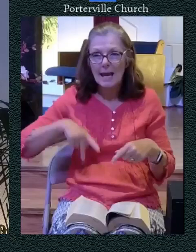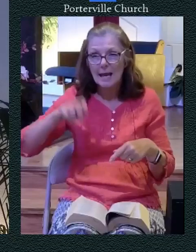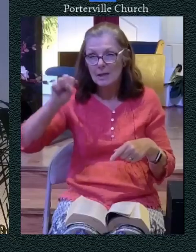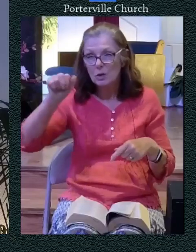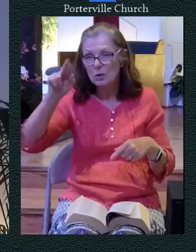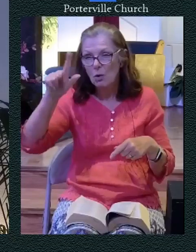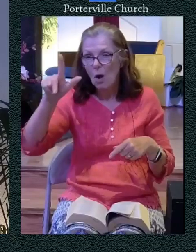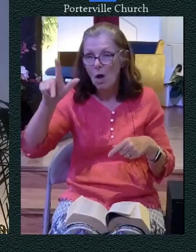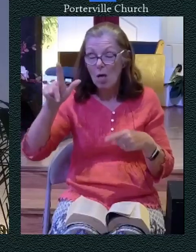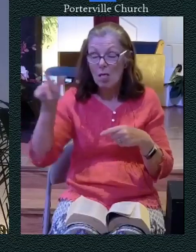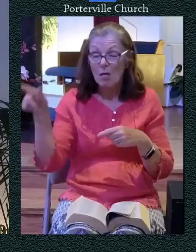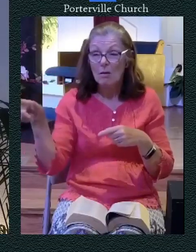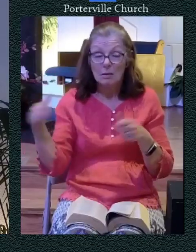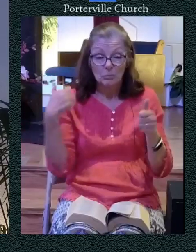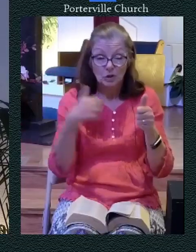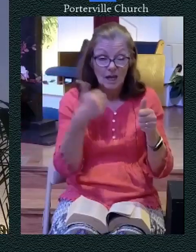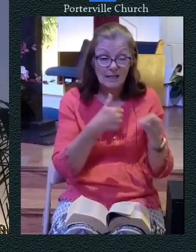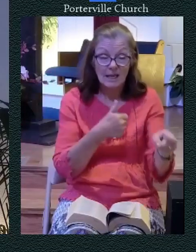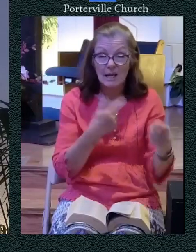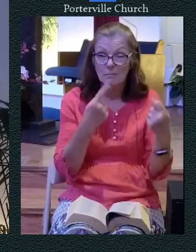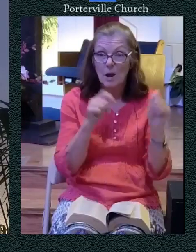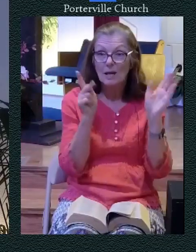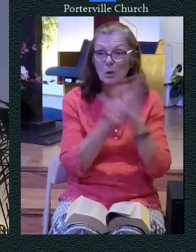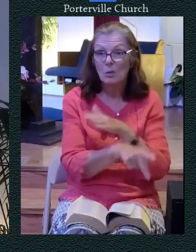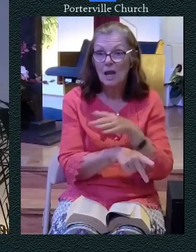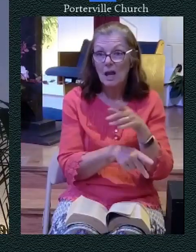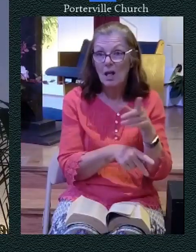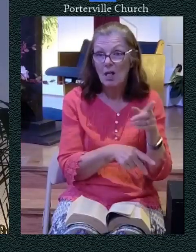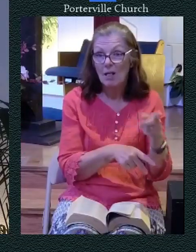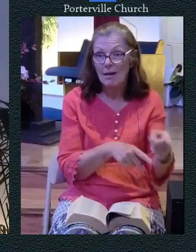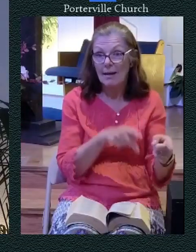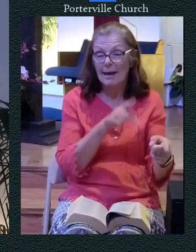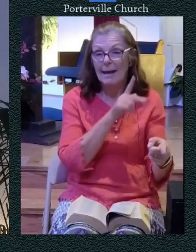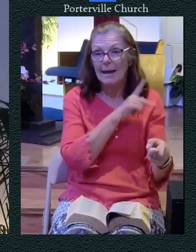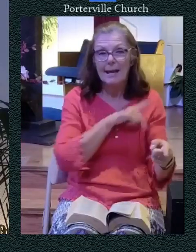and years, and he's tired of being chased.